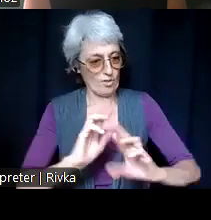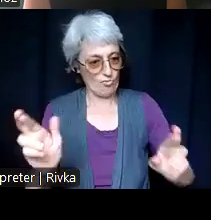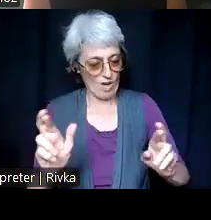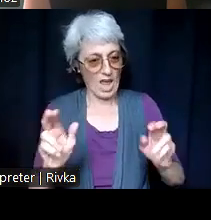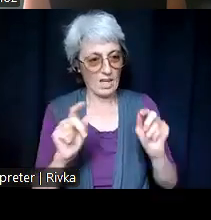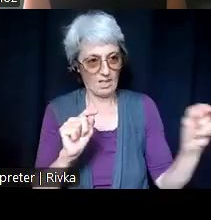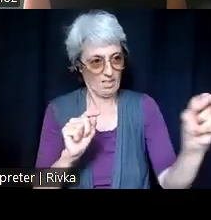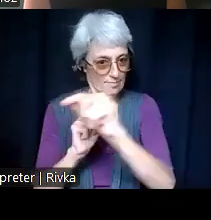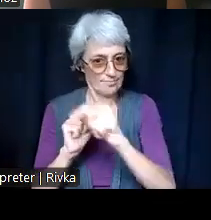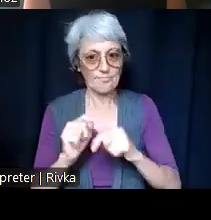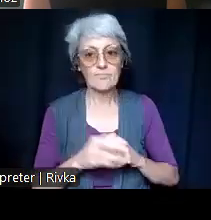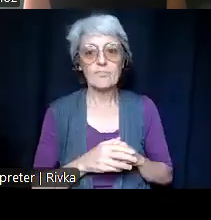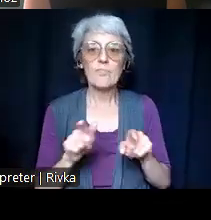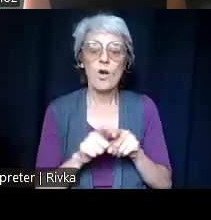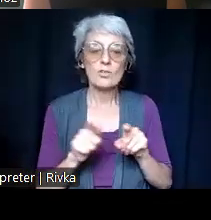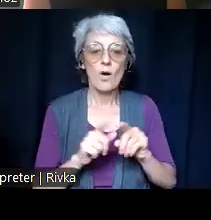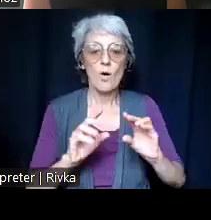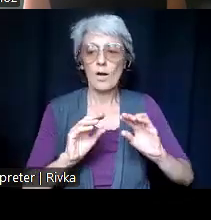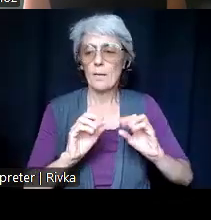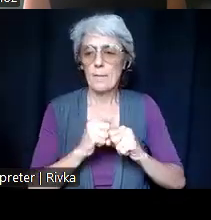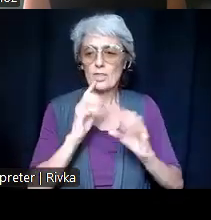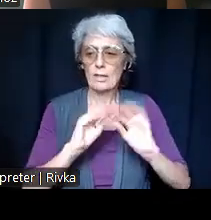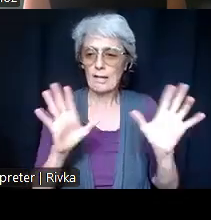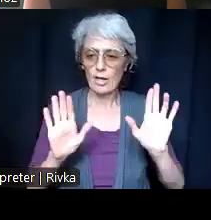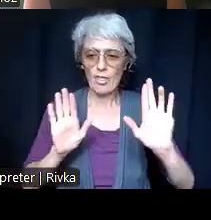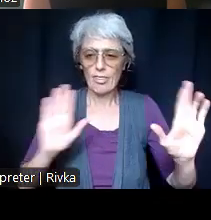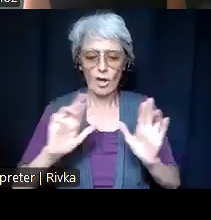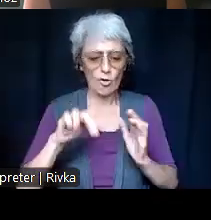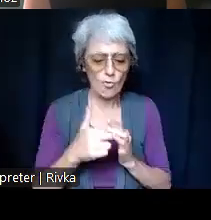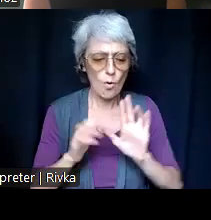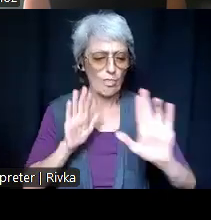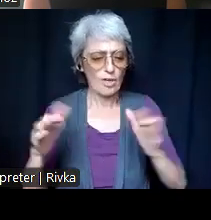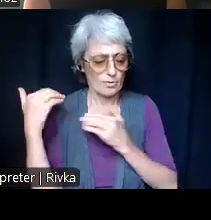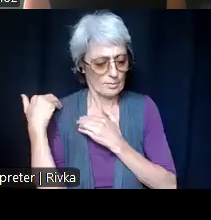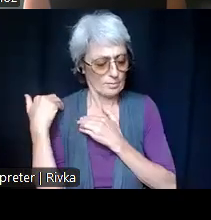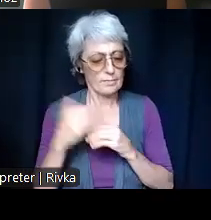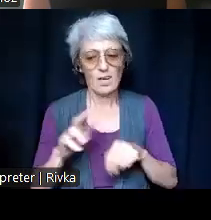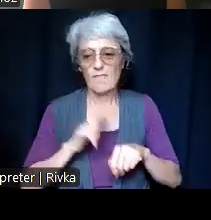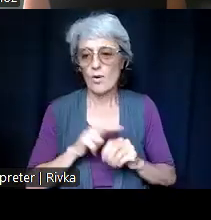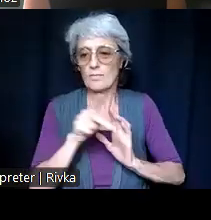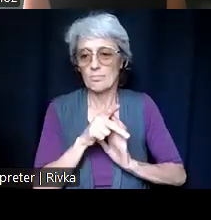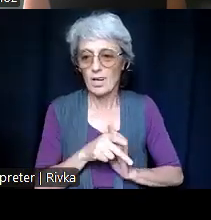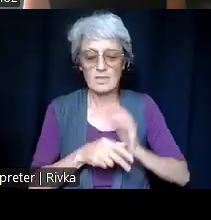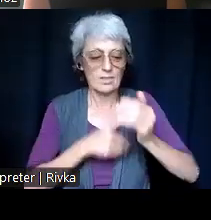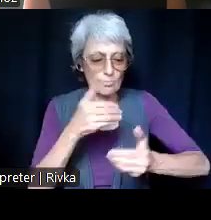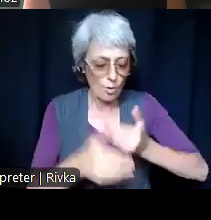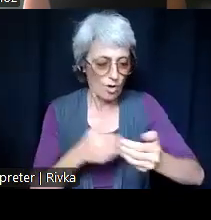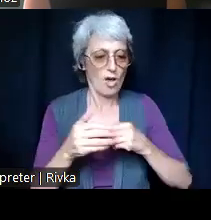and clarity on roles and responsibilities, of course, protocols and